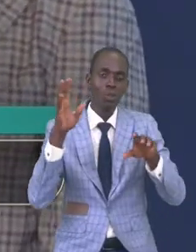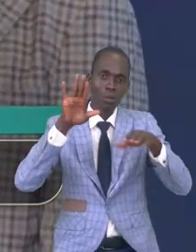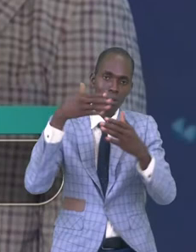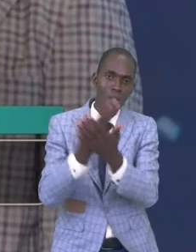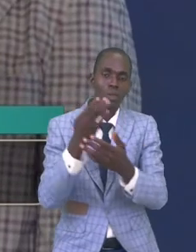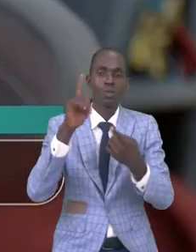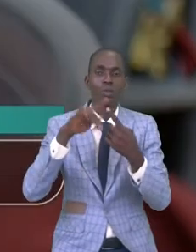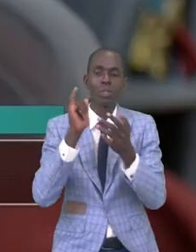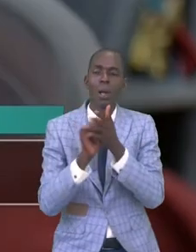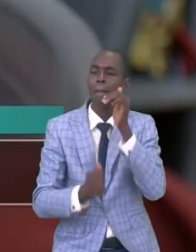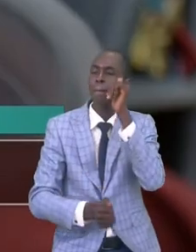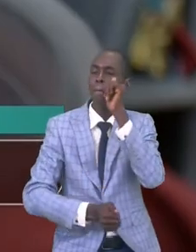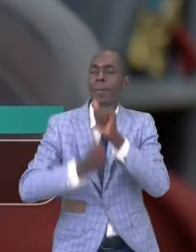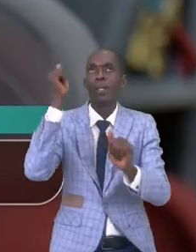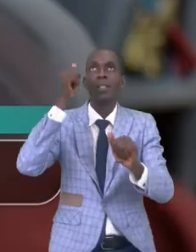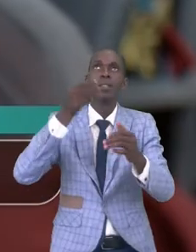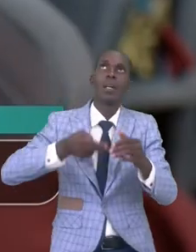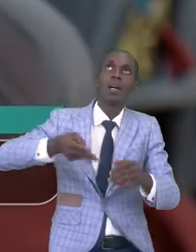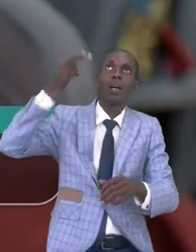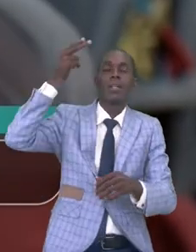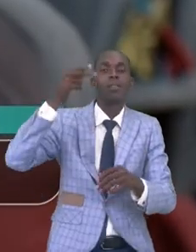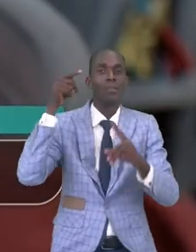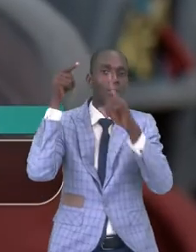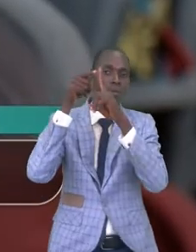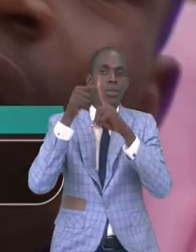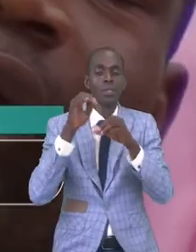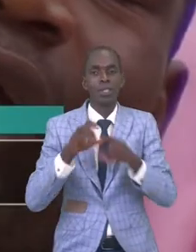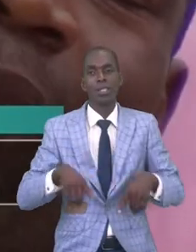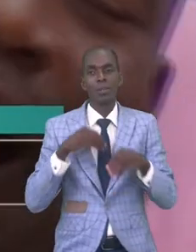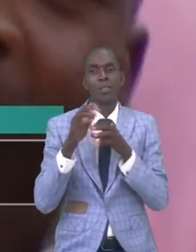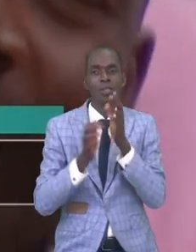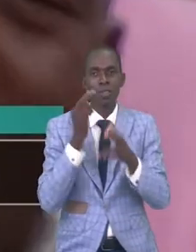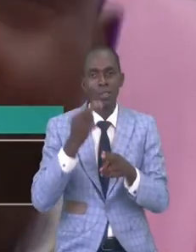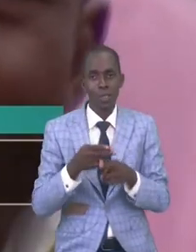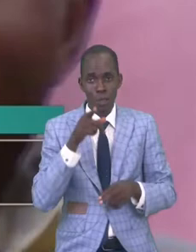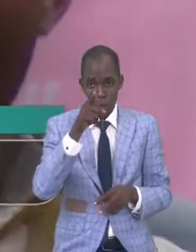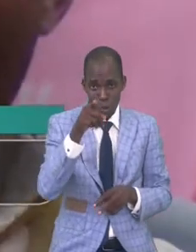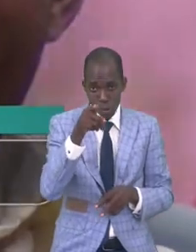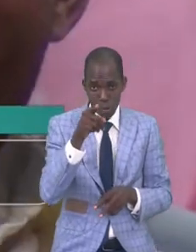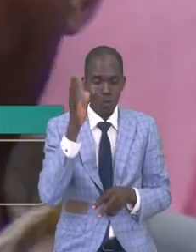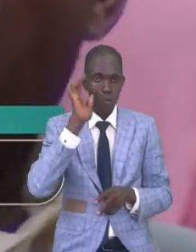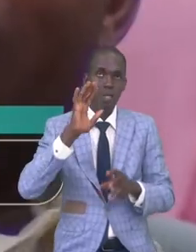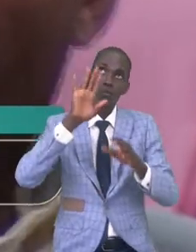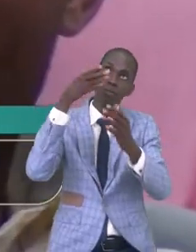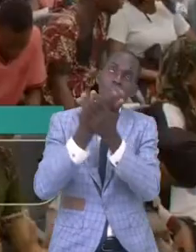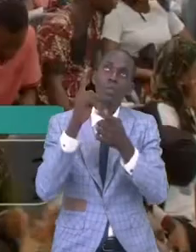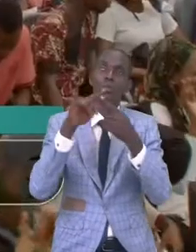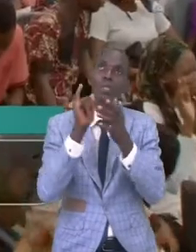highest height. I'm talking to somebody there. Highest height, highest